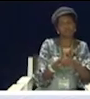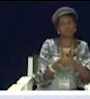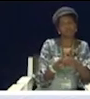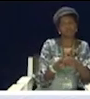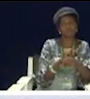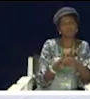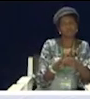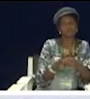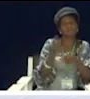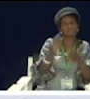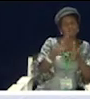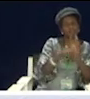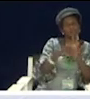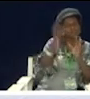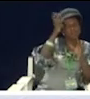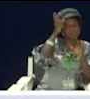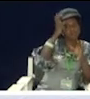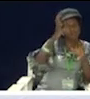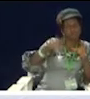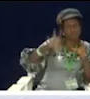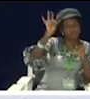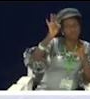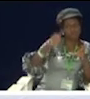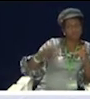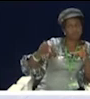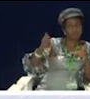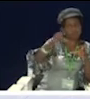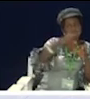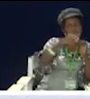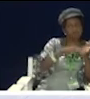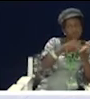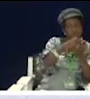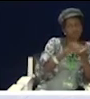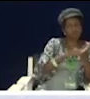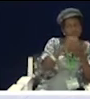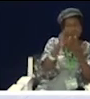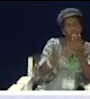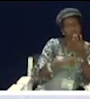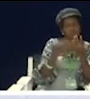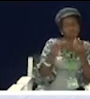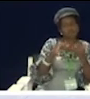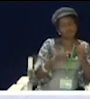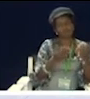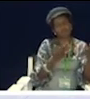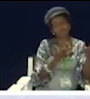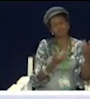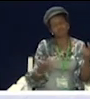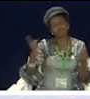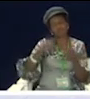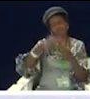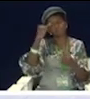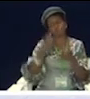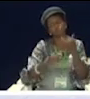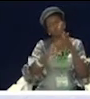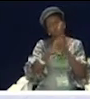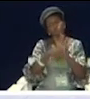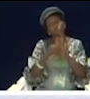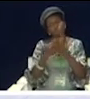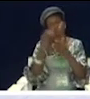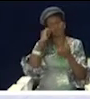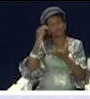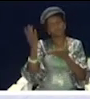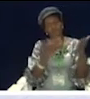The moment the devil discovered your weakness, he can wait till the last moment before he will bring it